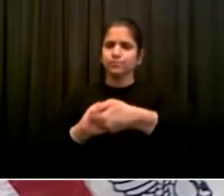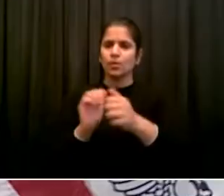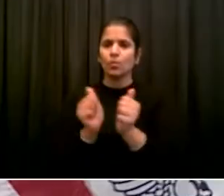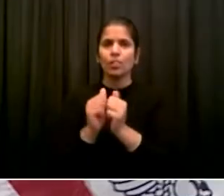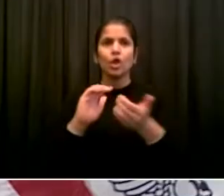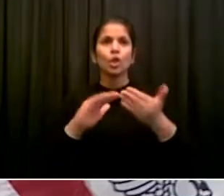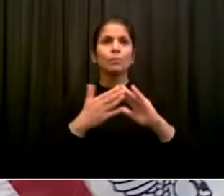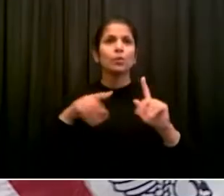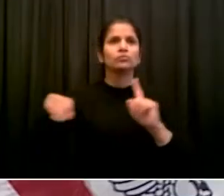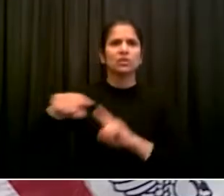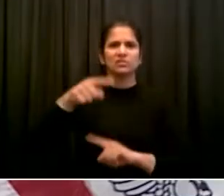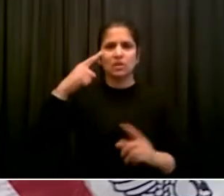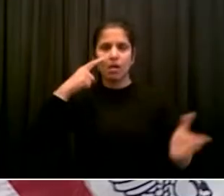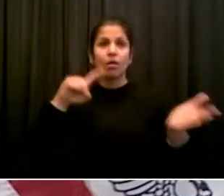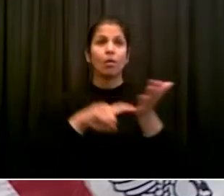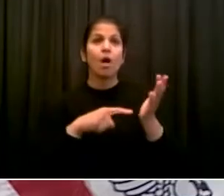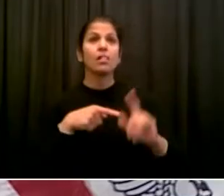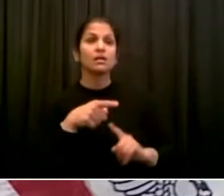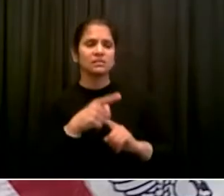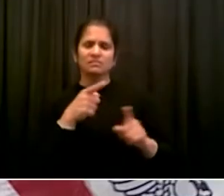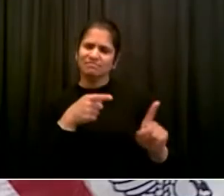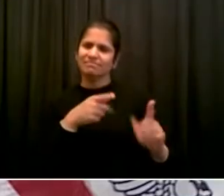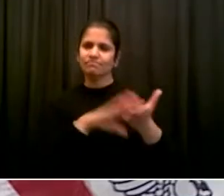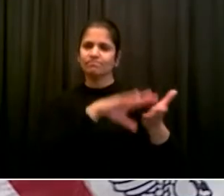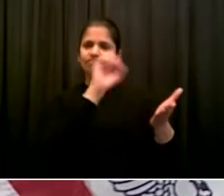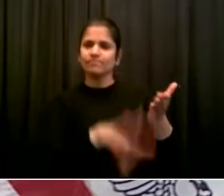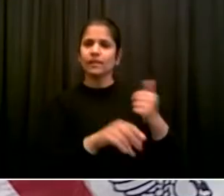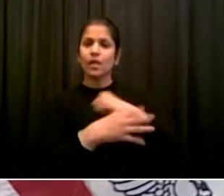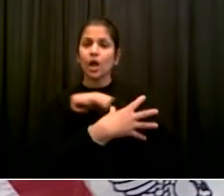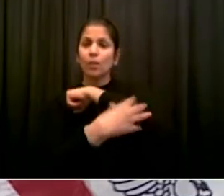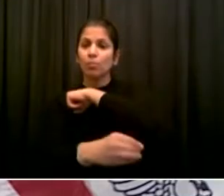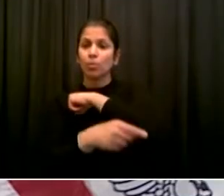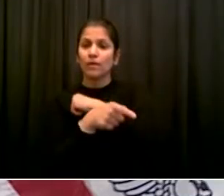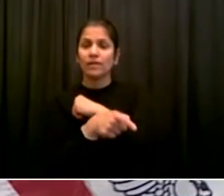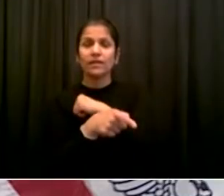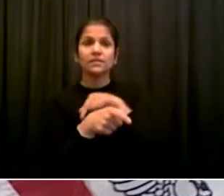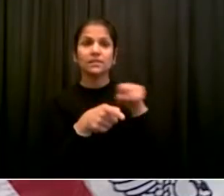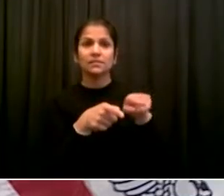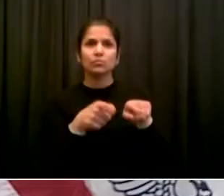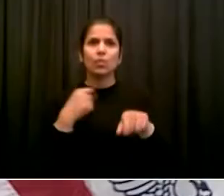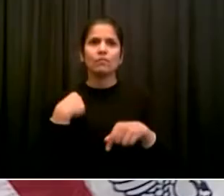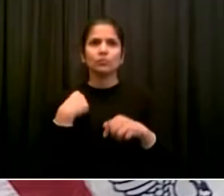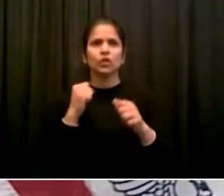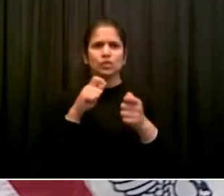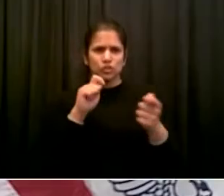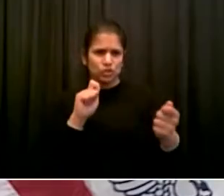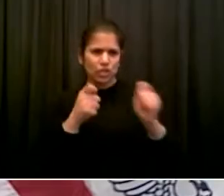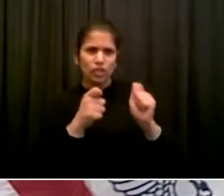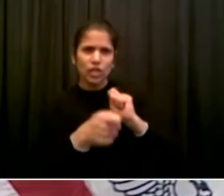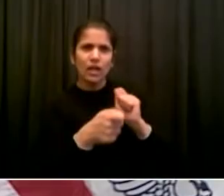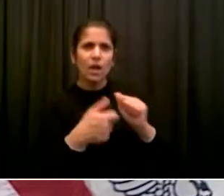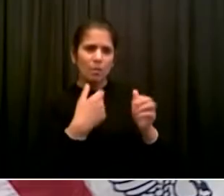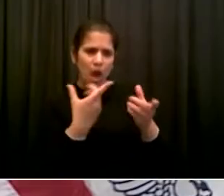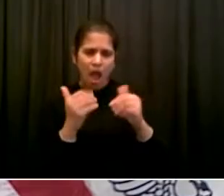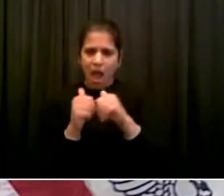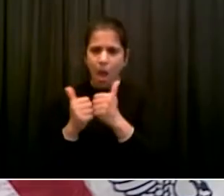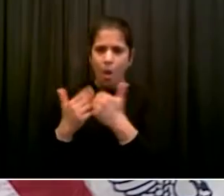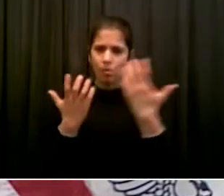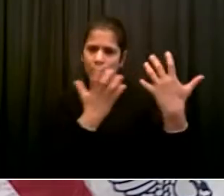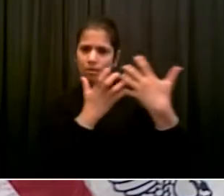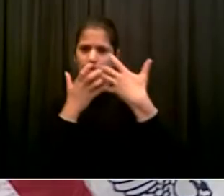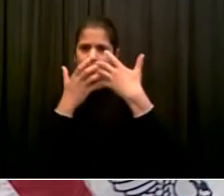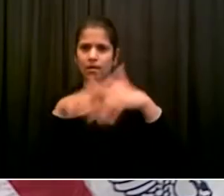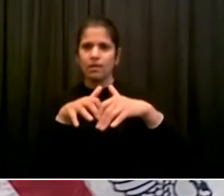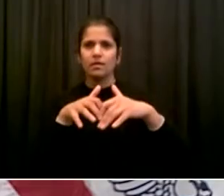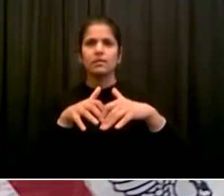poverty and injustice, we have to do things a very different way, and he's challenged everyone to do those things differently and then put real support